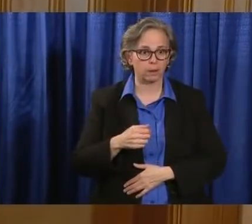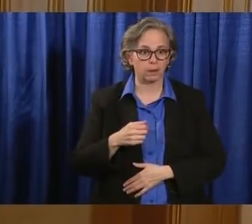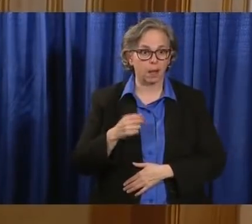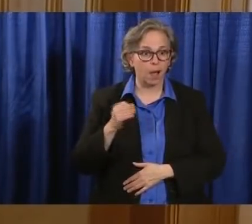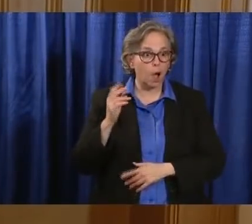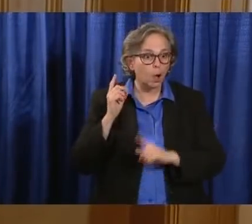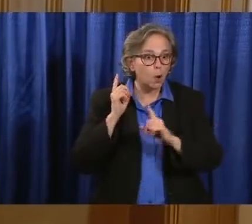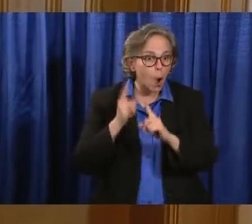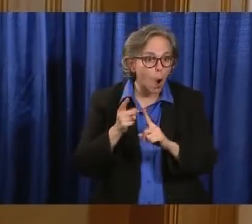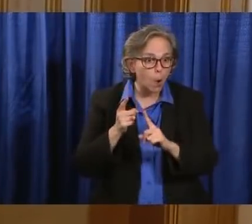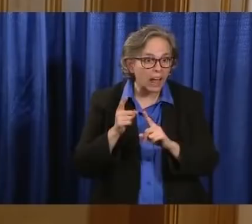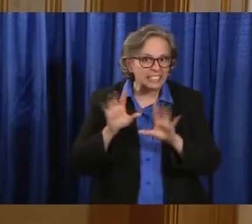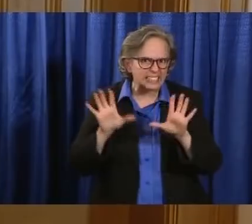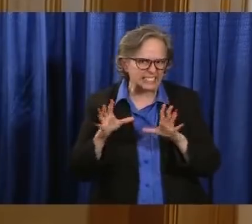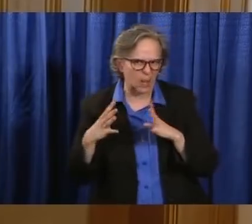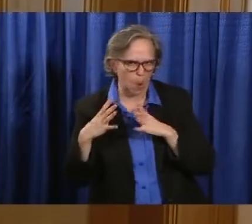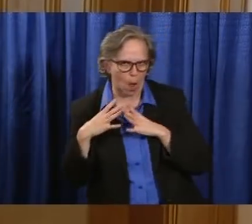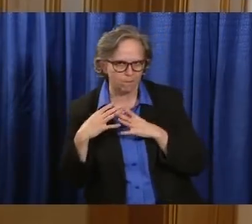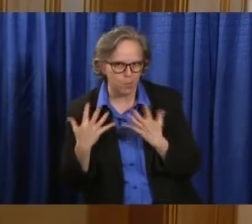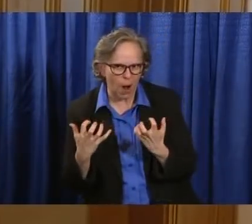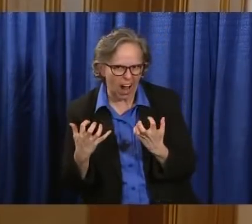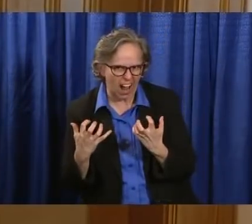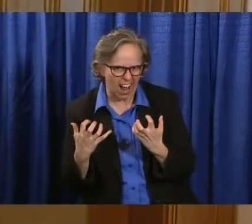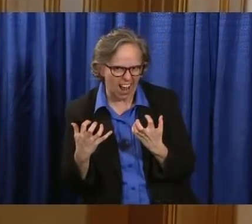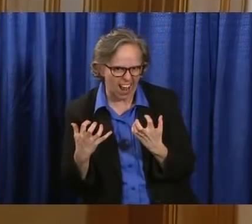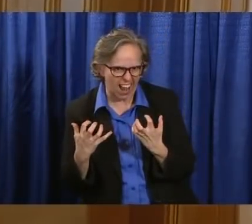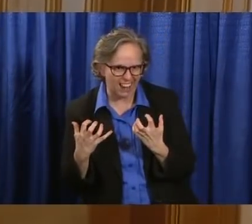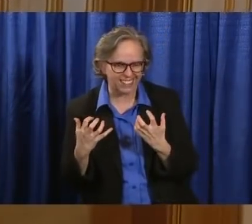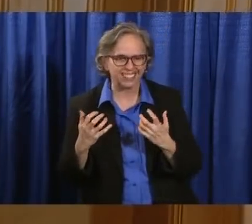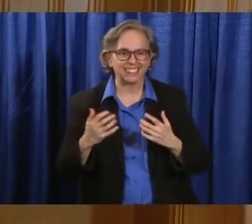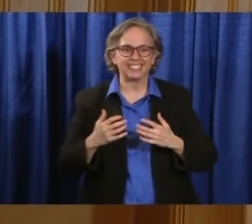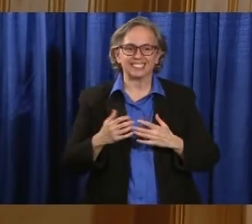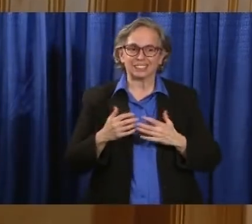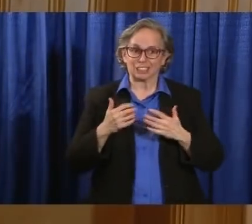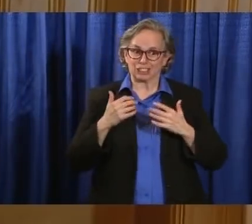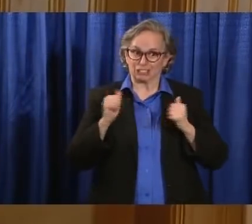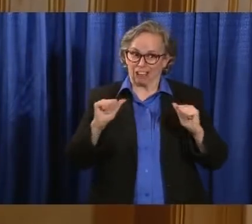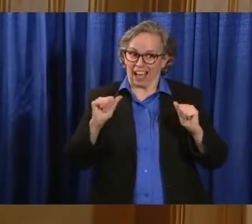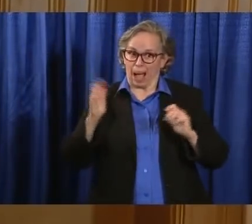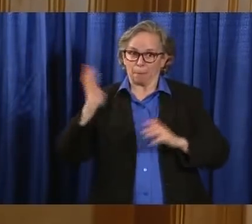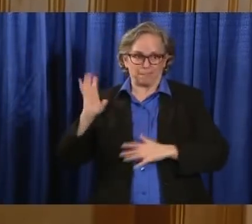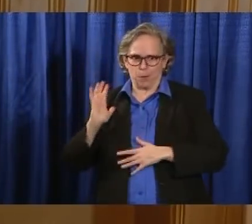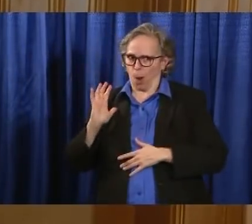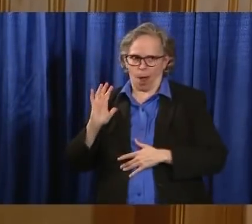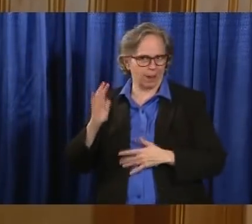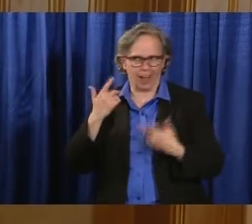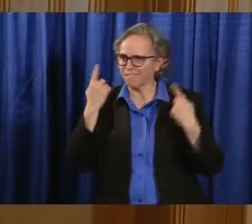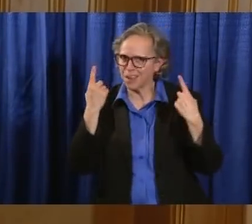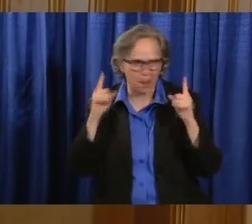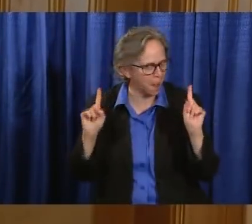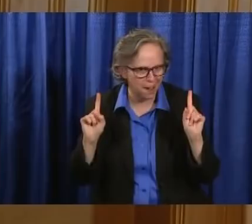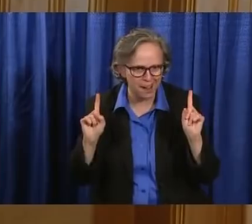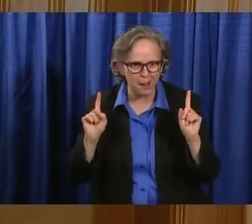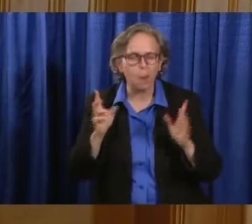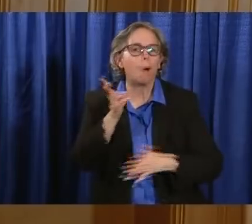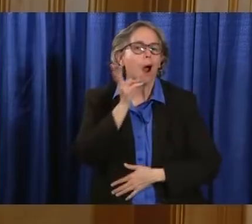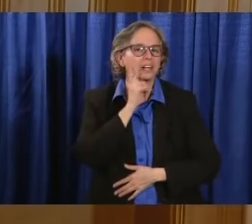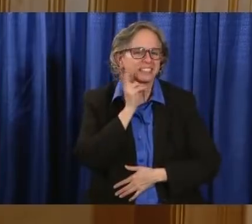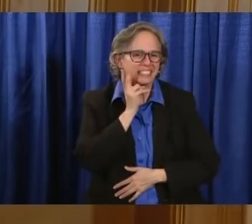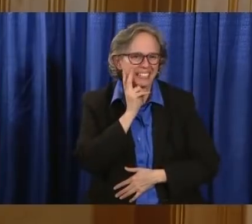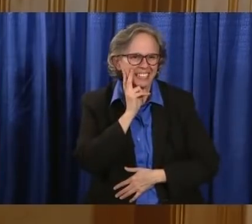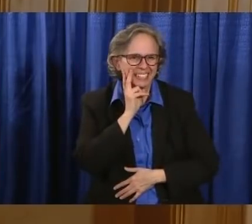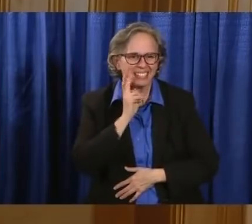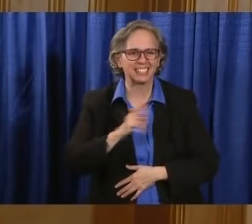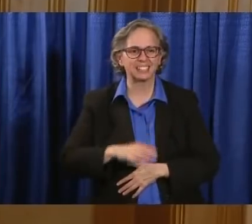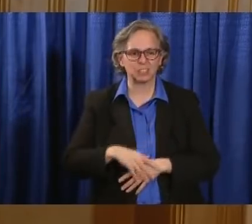here on Sunday. We've tried this a couple other Sundays. It's never worked, so we'll see how that works. But for our news